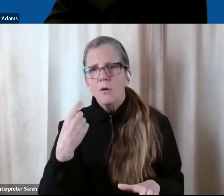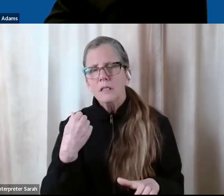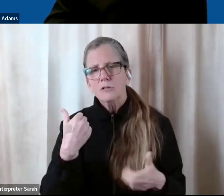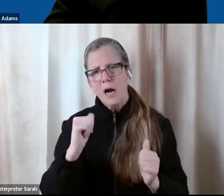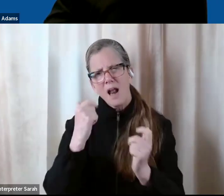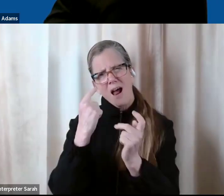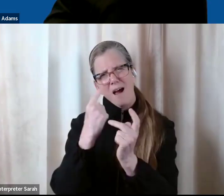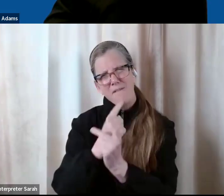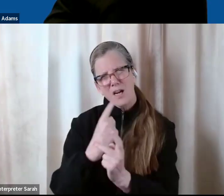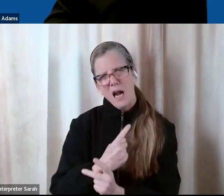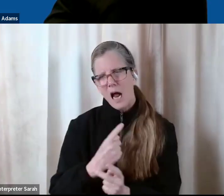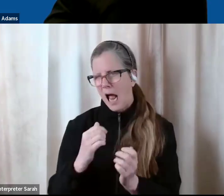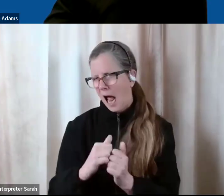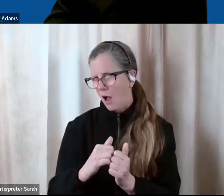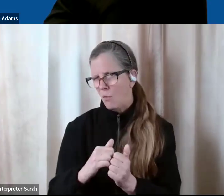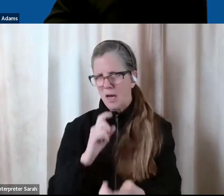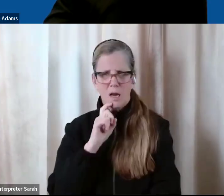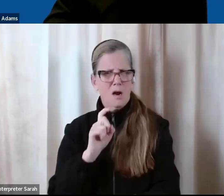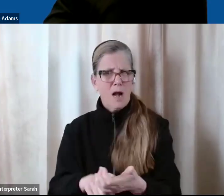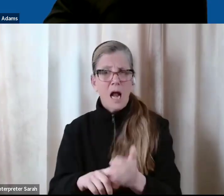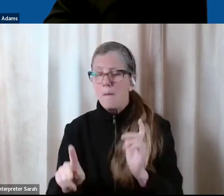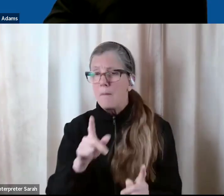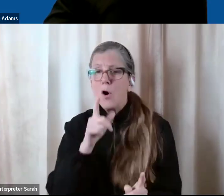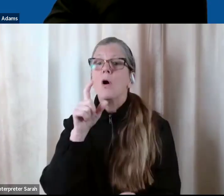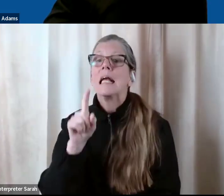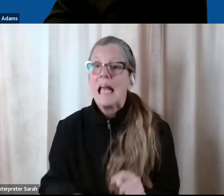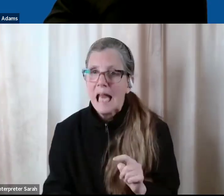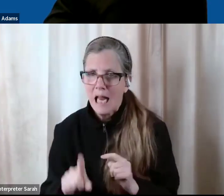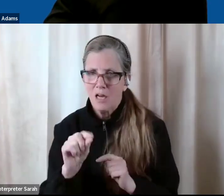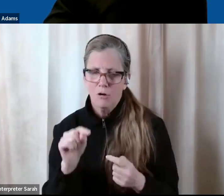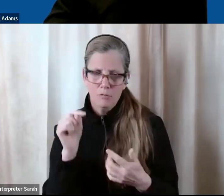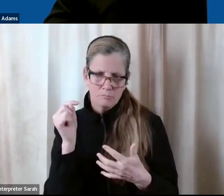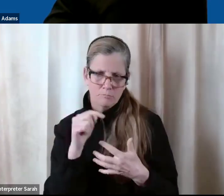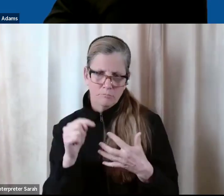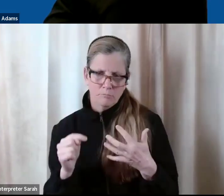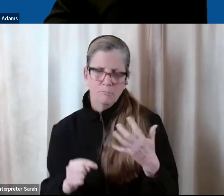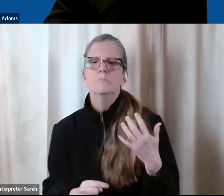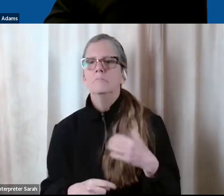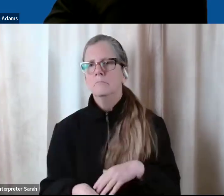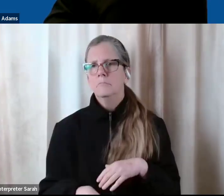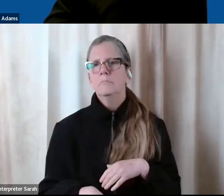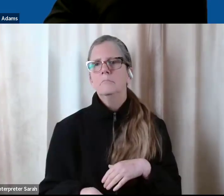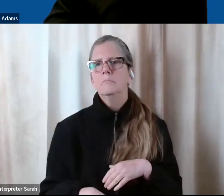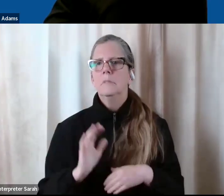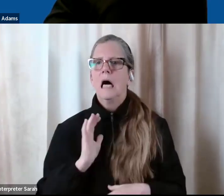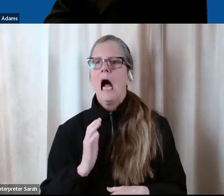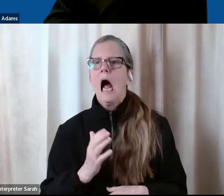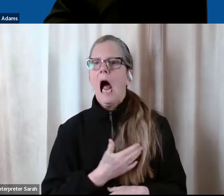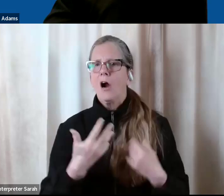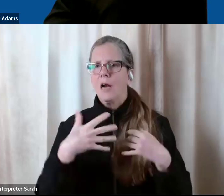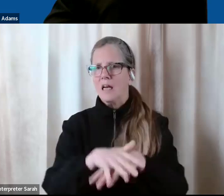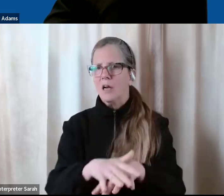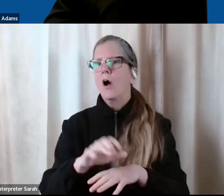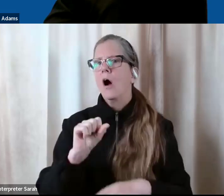how can we identify folks who are not able to do those things. And that's a case in point, our integration with Socure doesn't